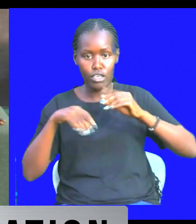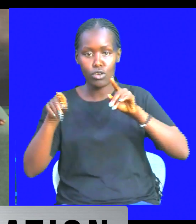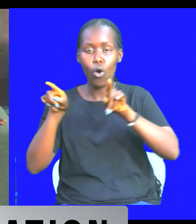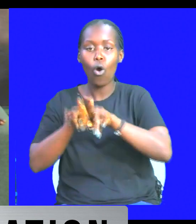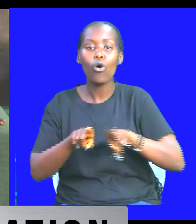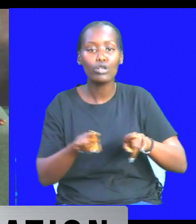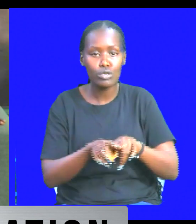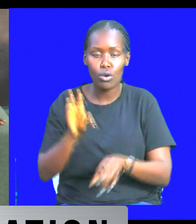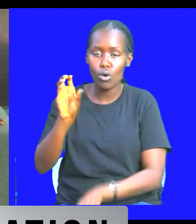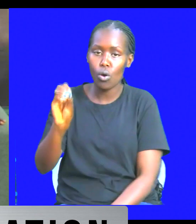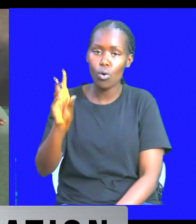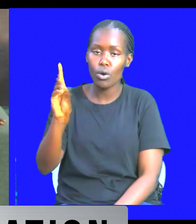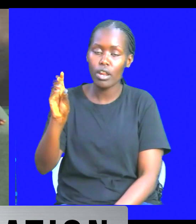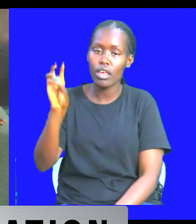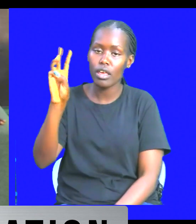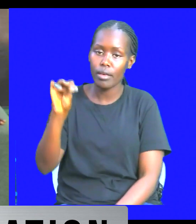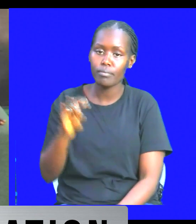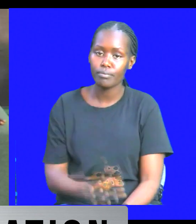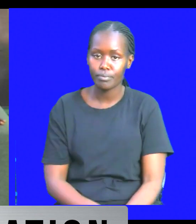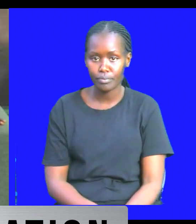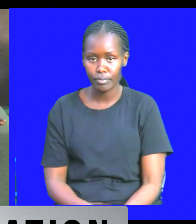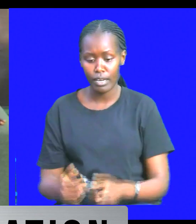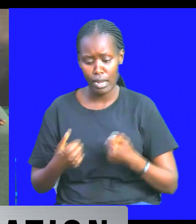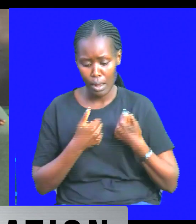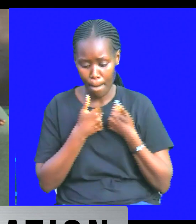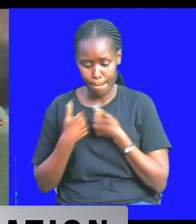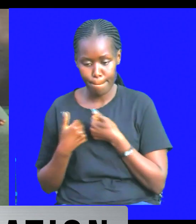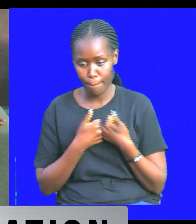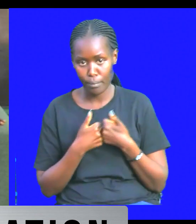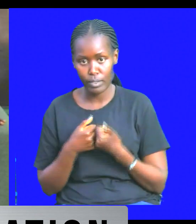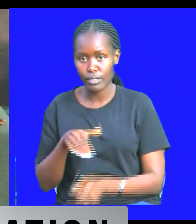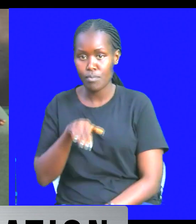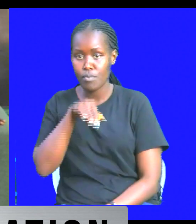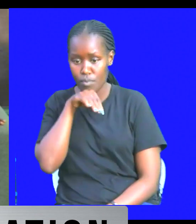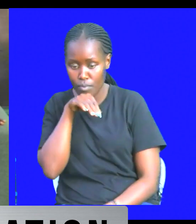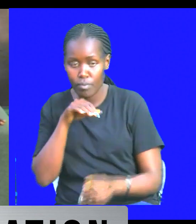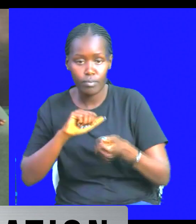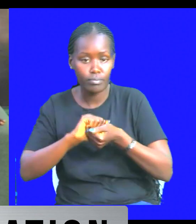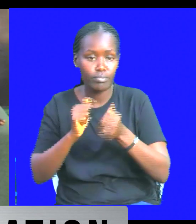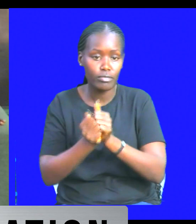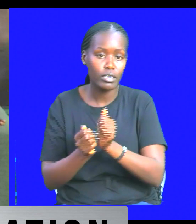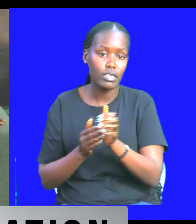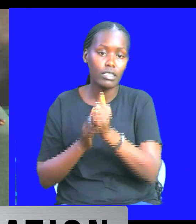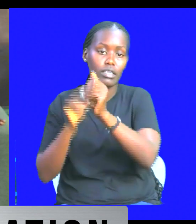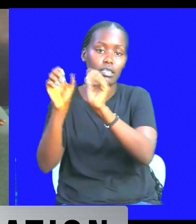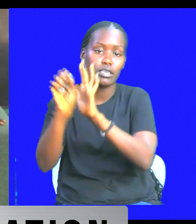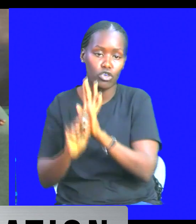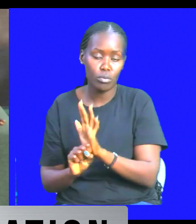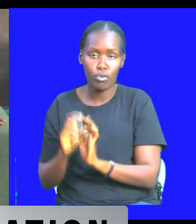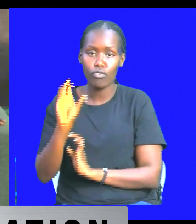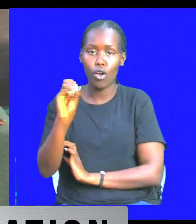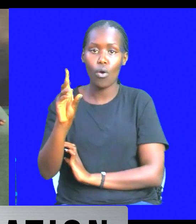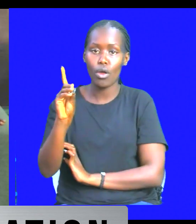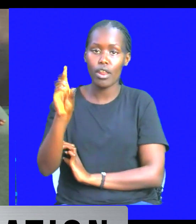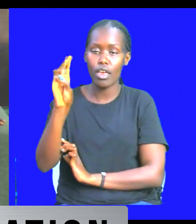also facing No. Major challenges on Friday. In fact, Raila changed the leadership of ODM for the first